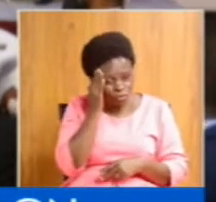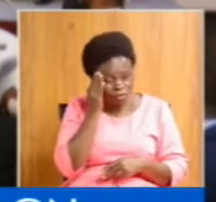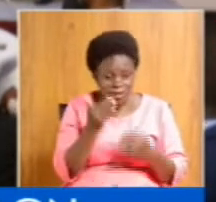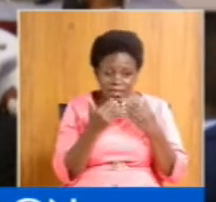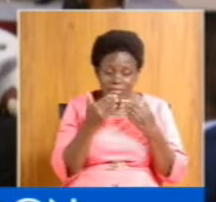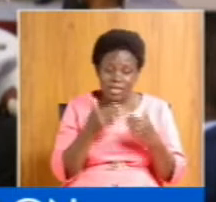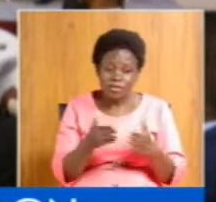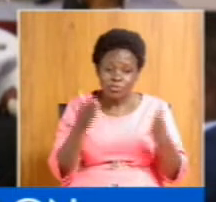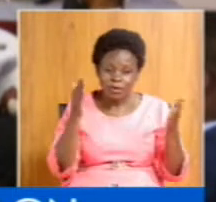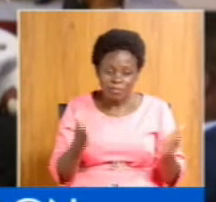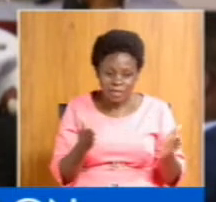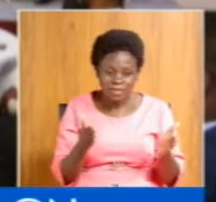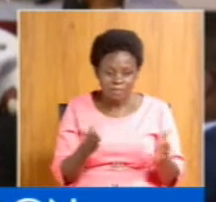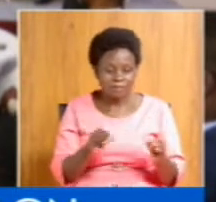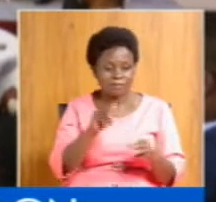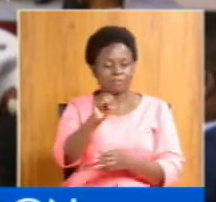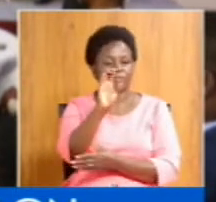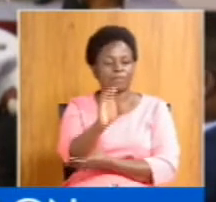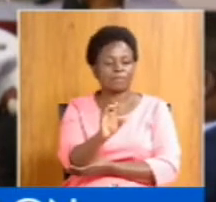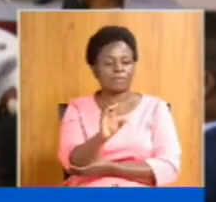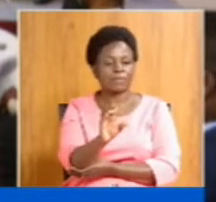Thank you so much moderator.